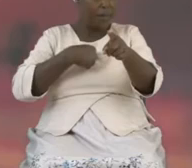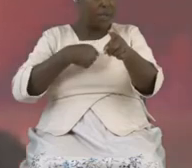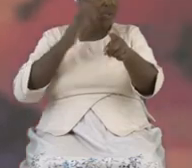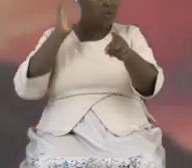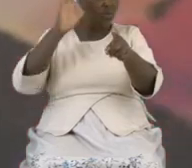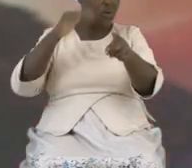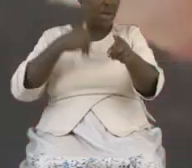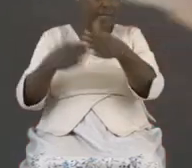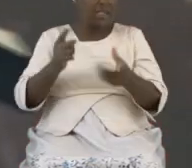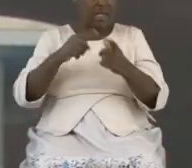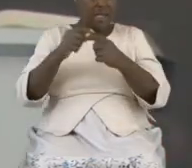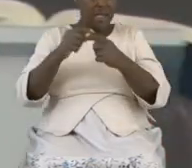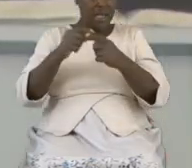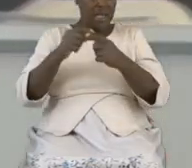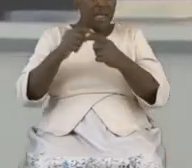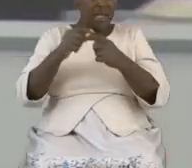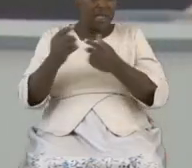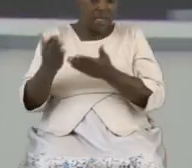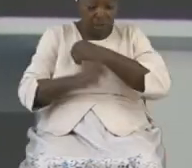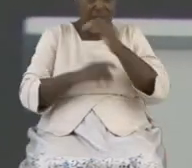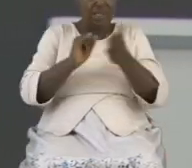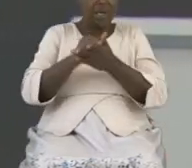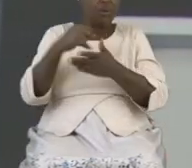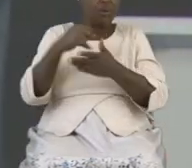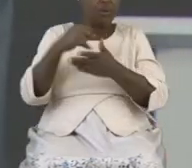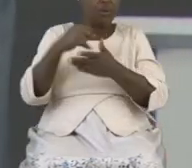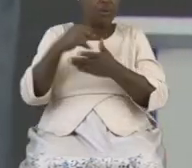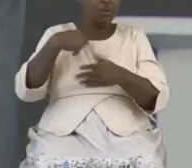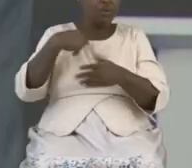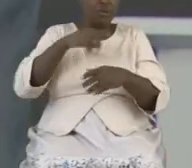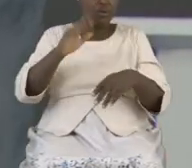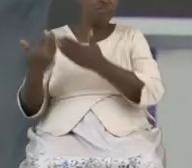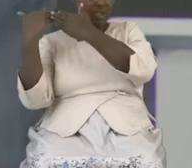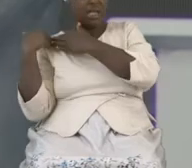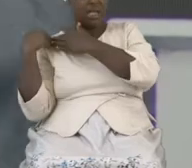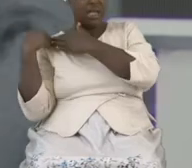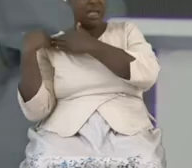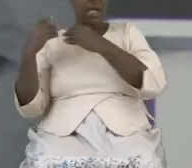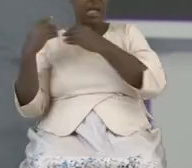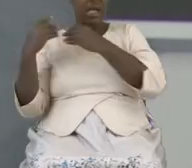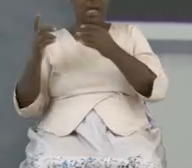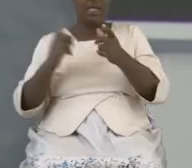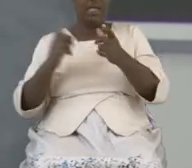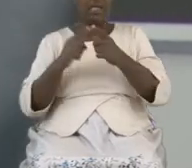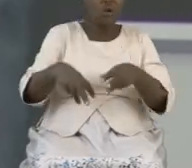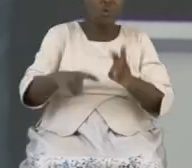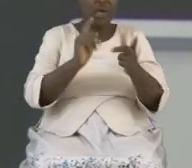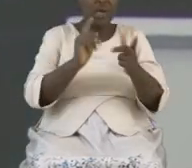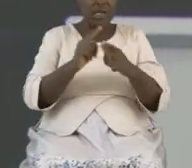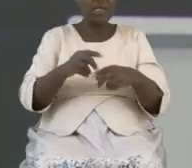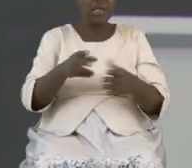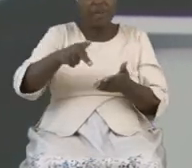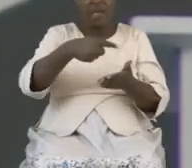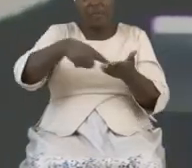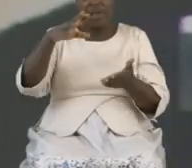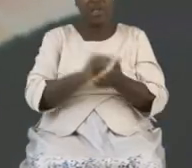we should have borne. He went all the way and he paid the price. He